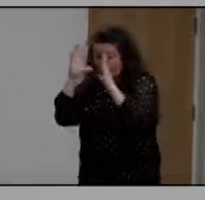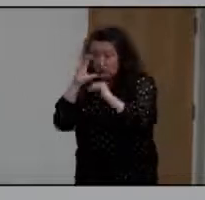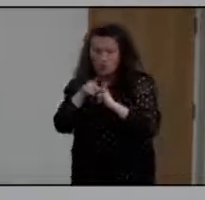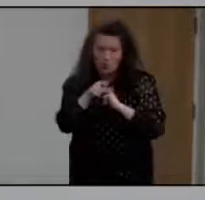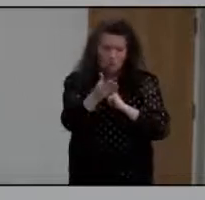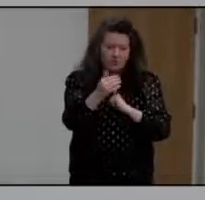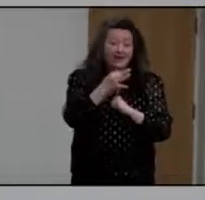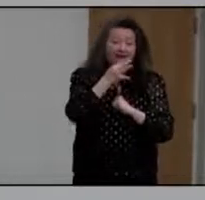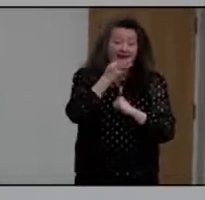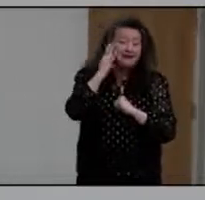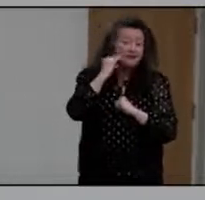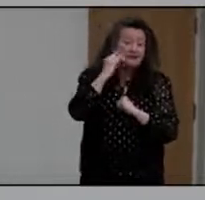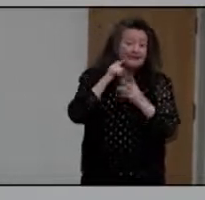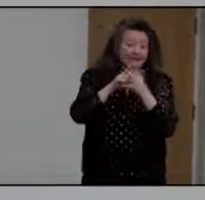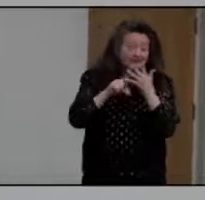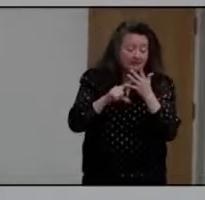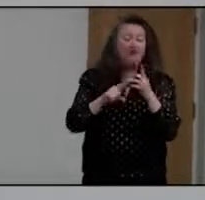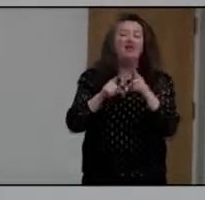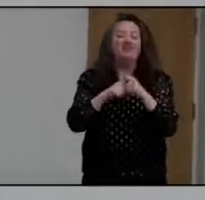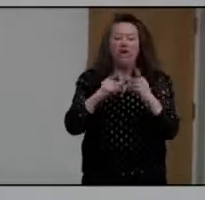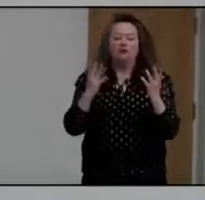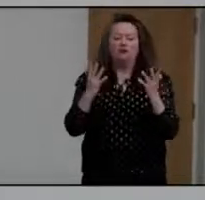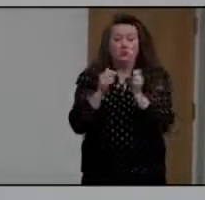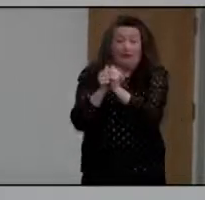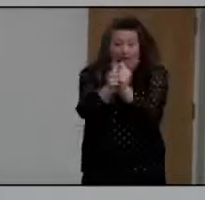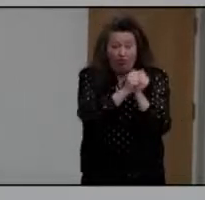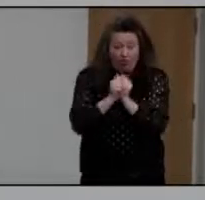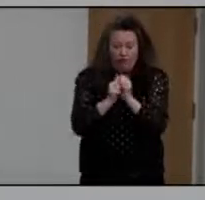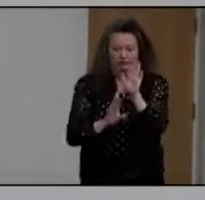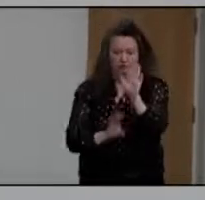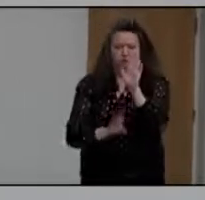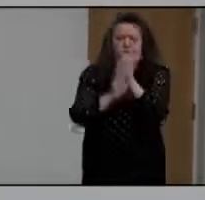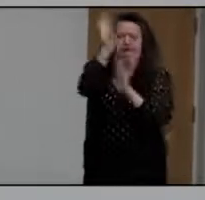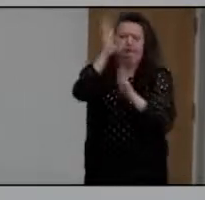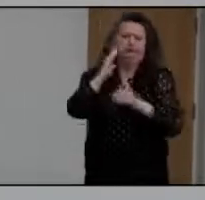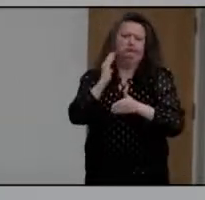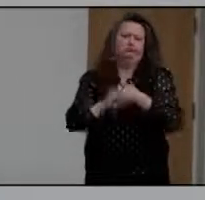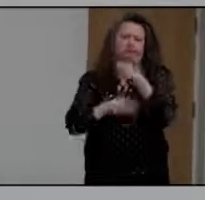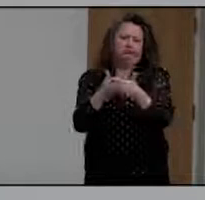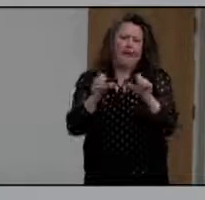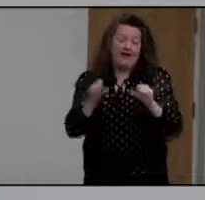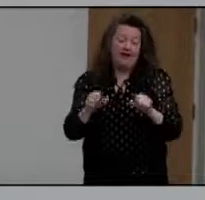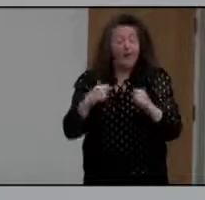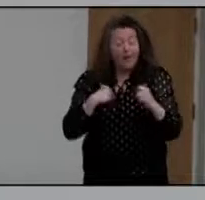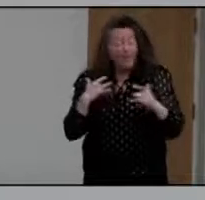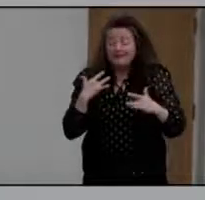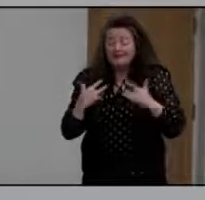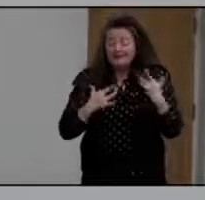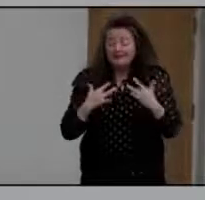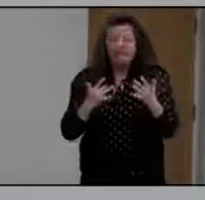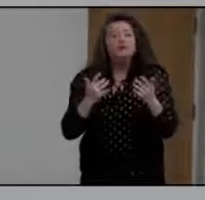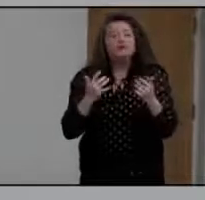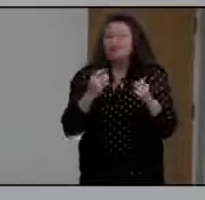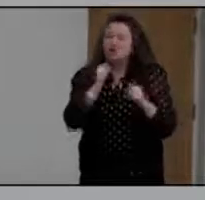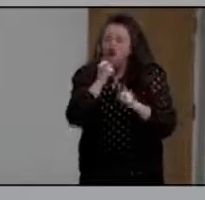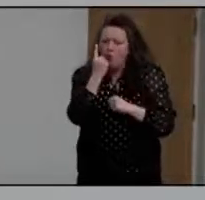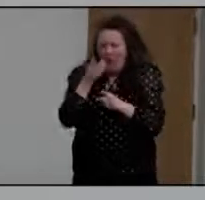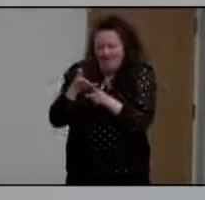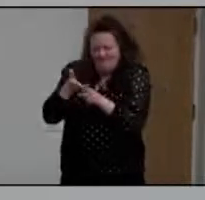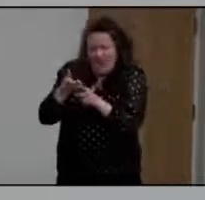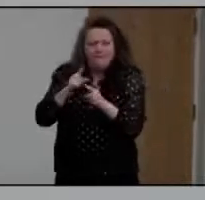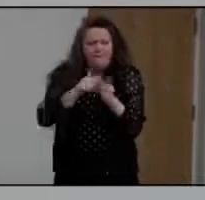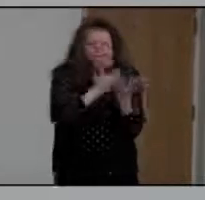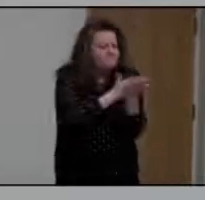see lots of cool stuff popping out of this lab. And I'm very excited to bring many of our interdisciplinary experts from AI for Society in